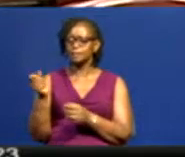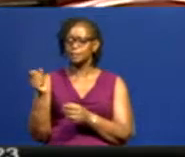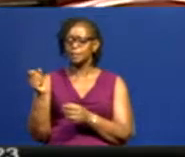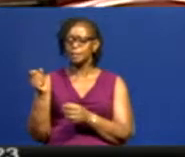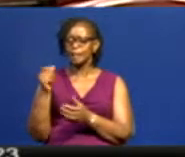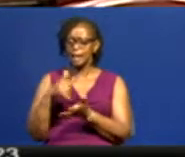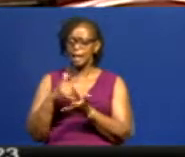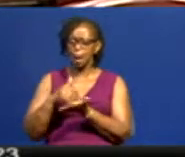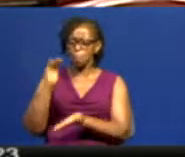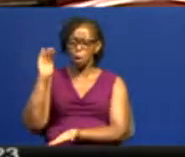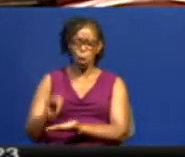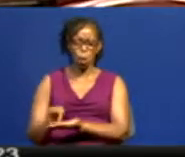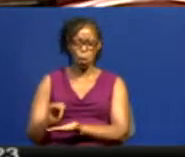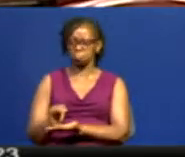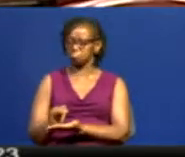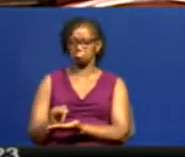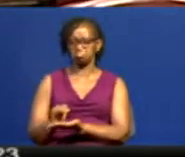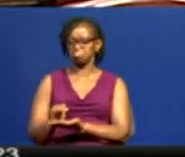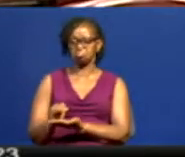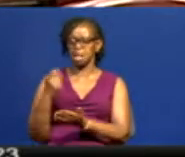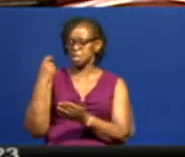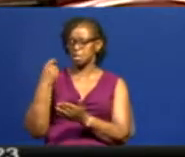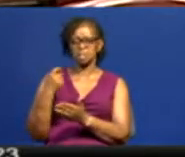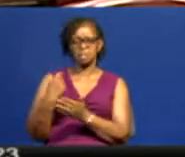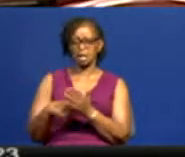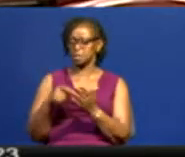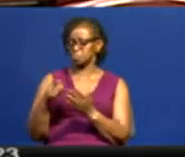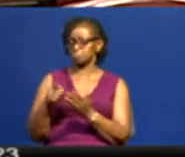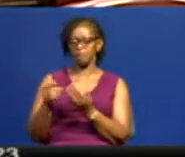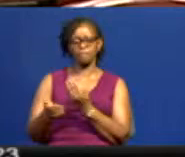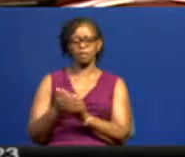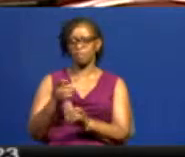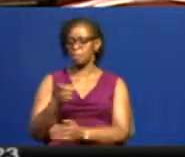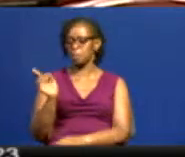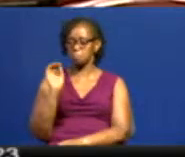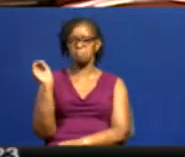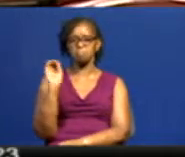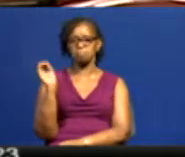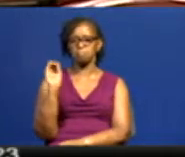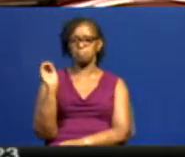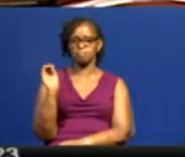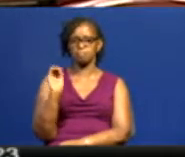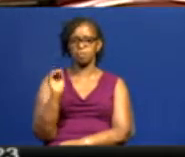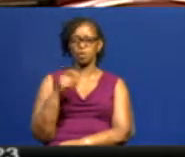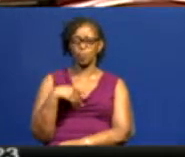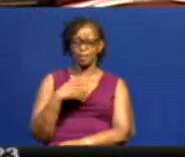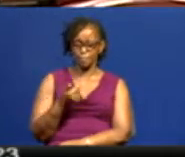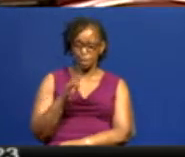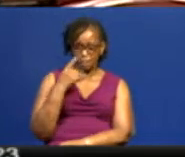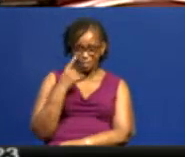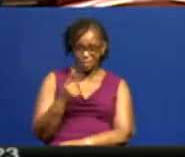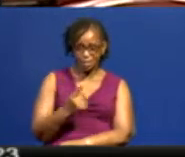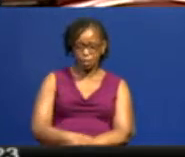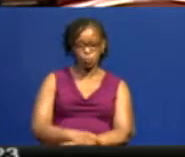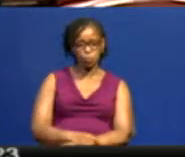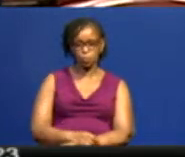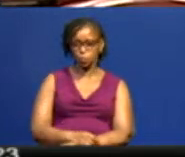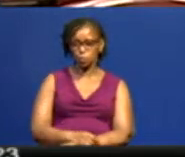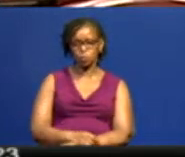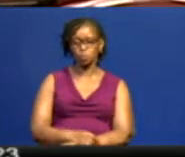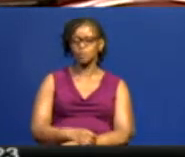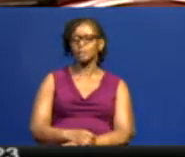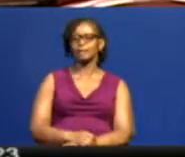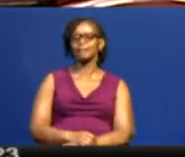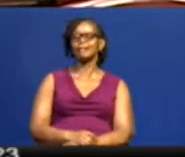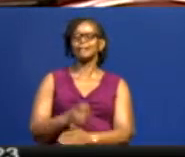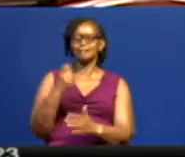secondly, if what we have seen is that taxation has been done to the